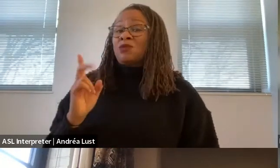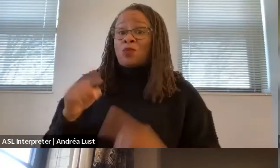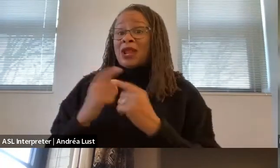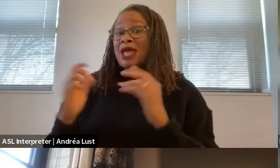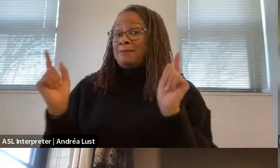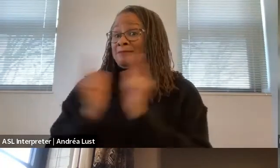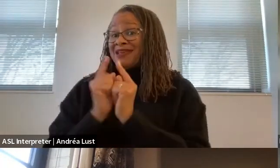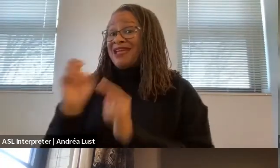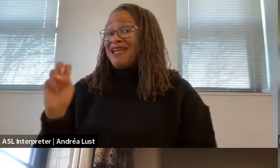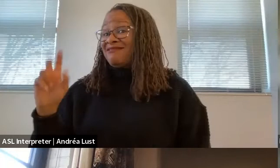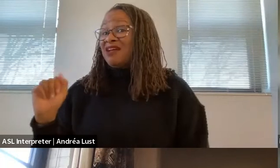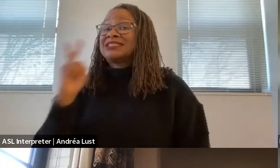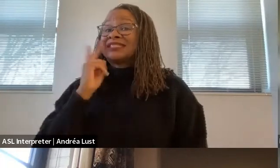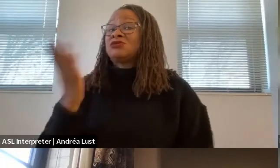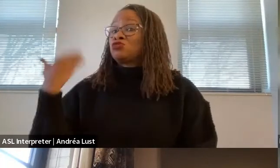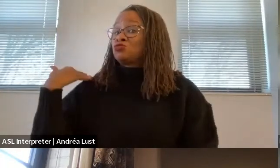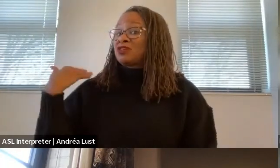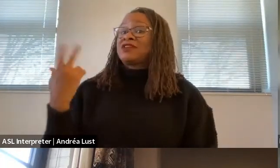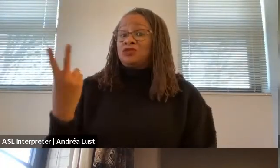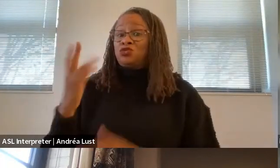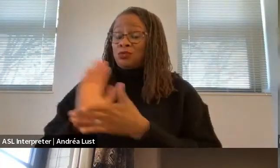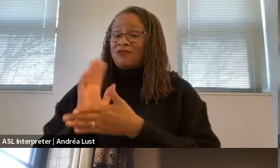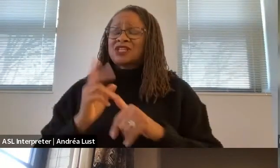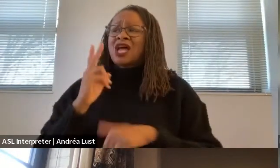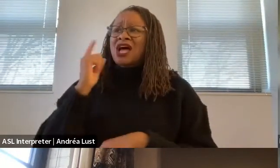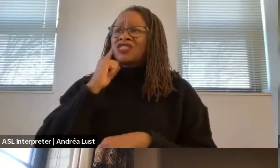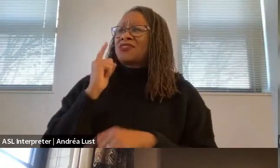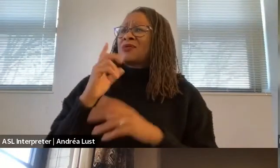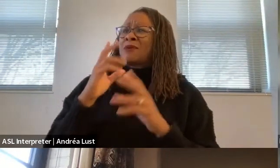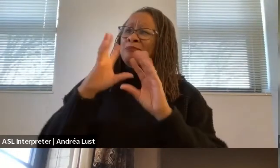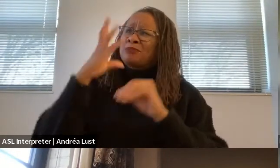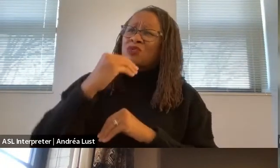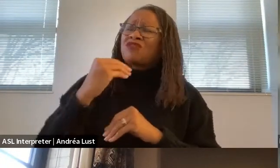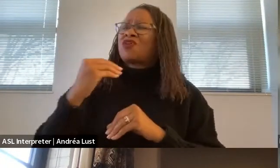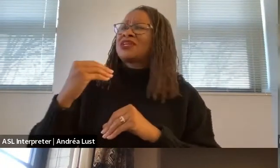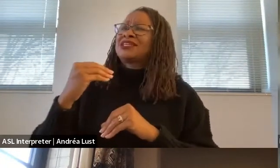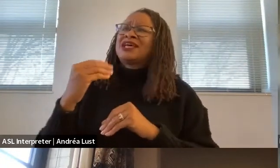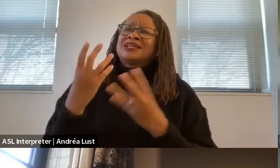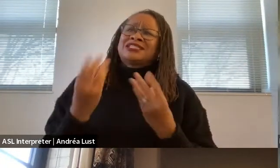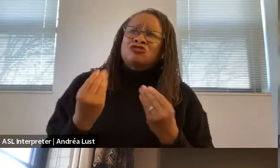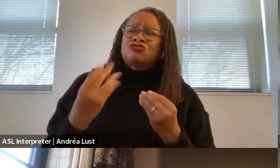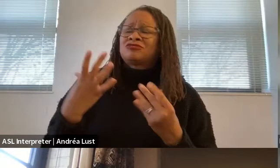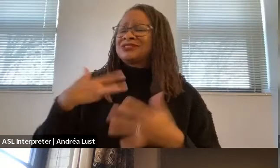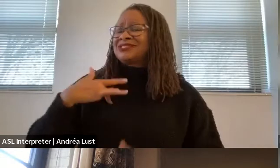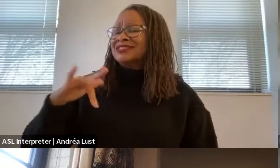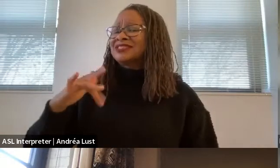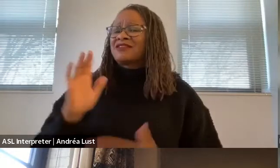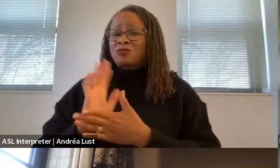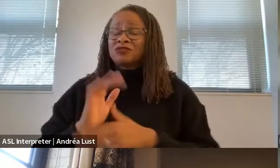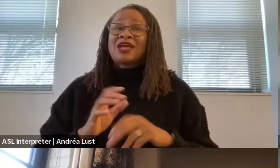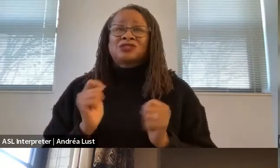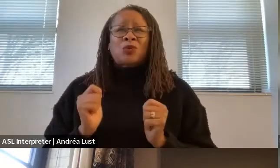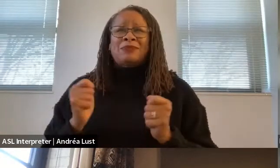films, and I thought that they were really beautiful and really tender and sensitive. And so I could immediately kind